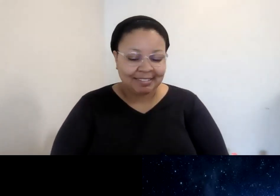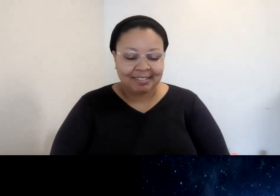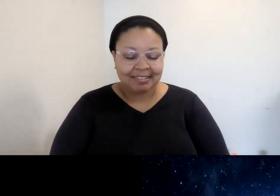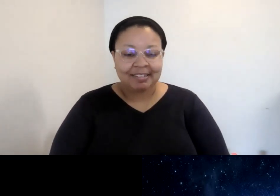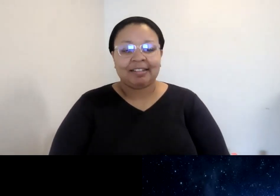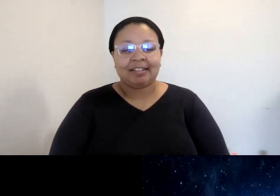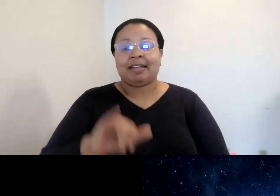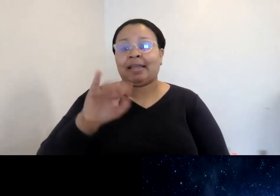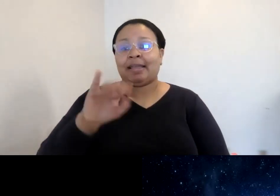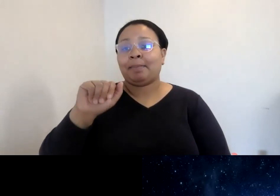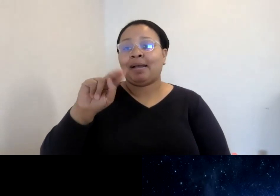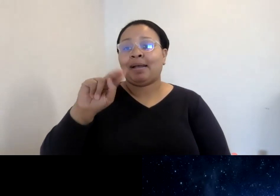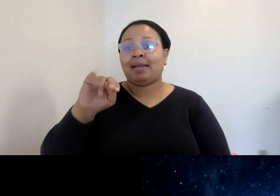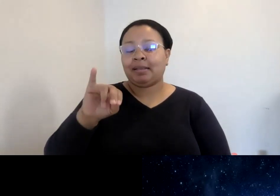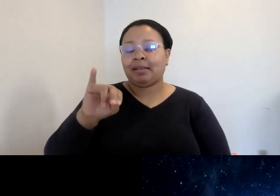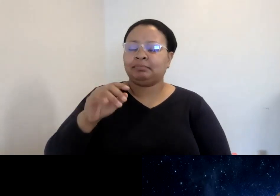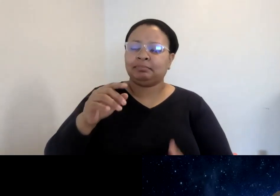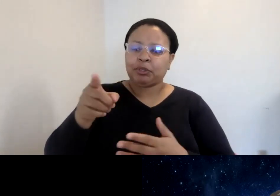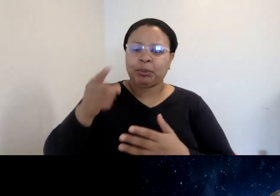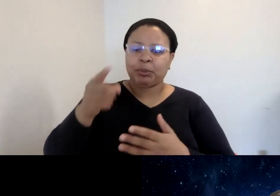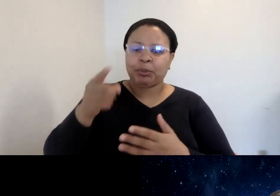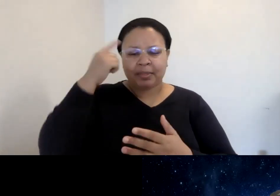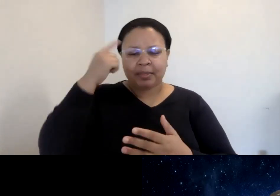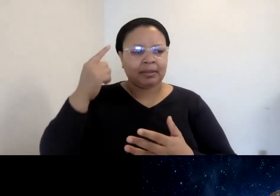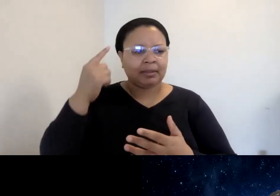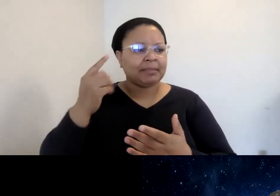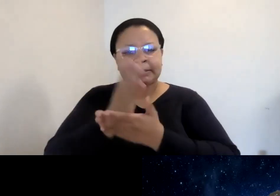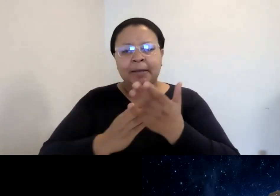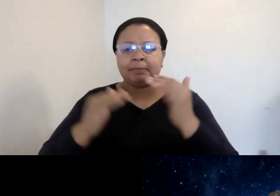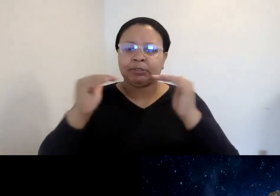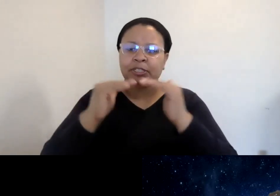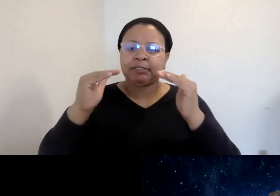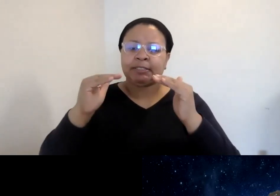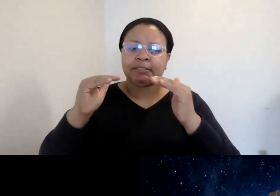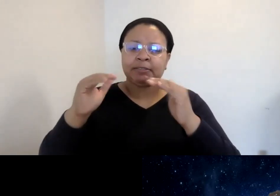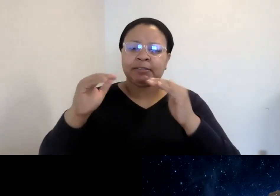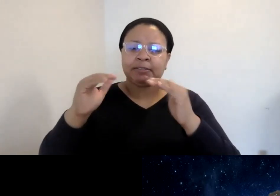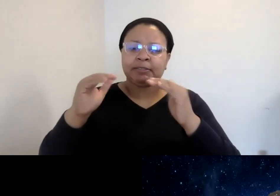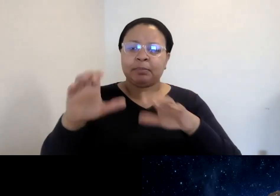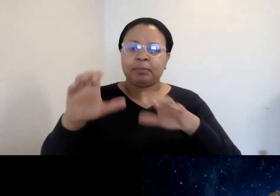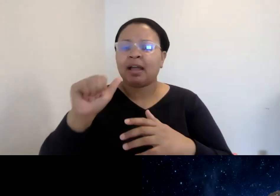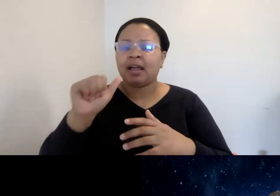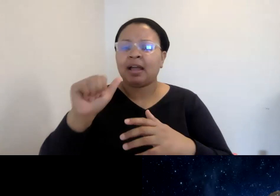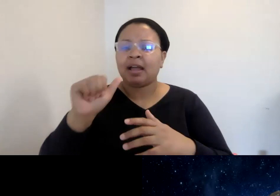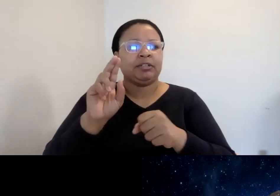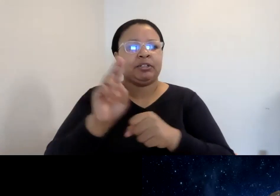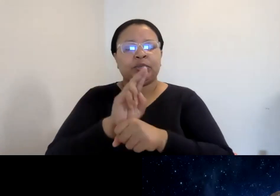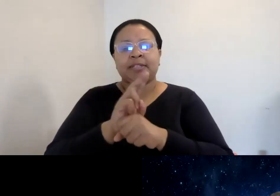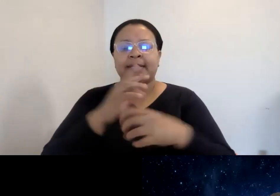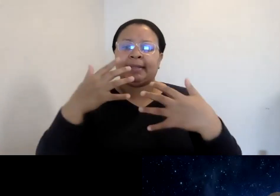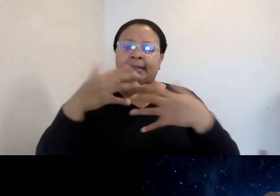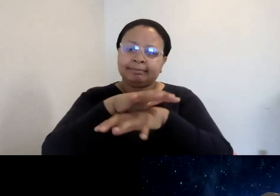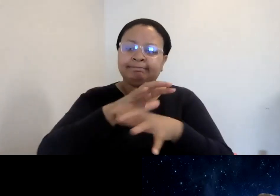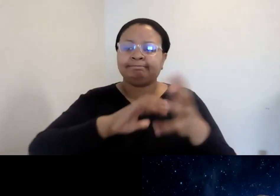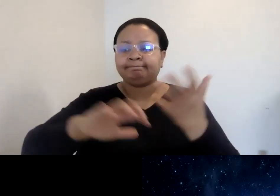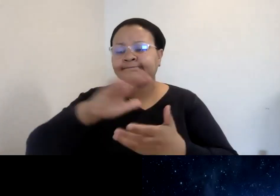Amani, what factors do you feel have led to some justice movements not using intersectional approach, including disability? I have